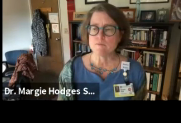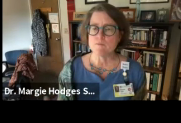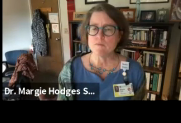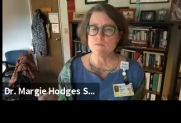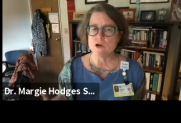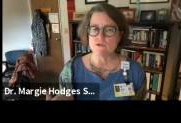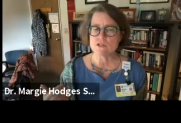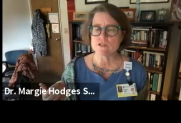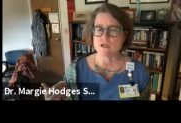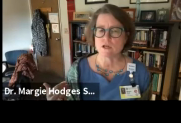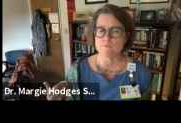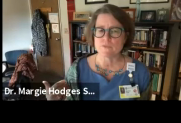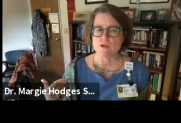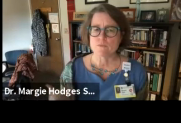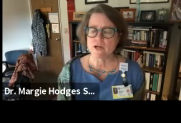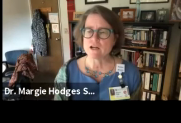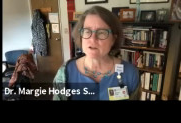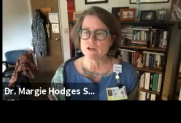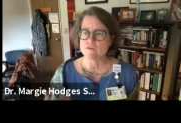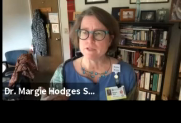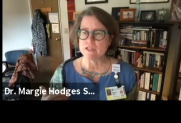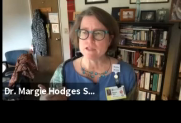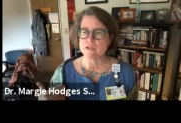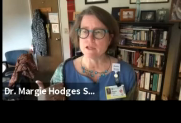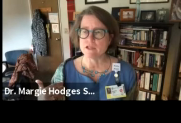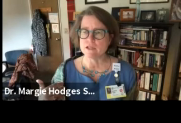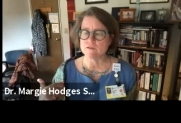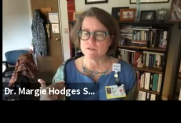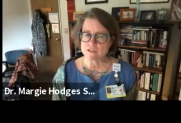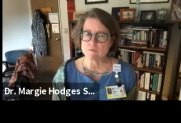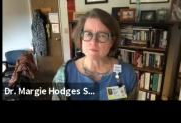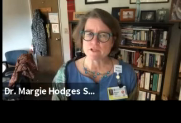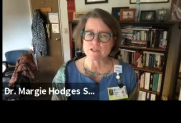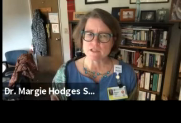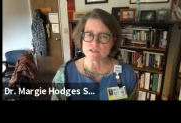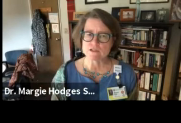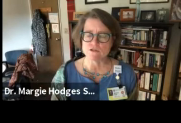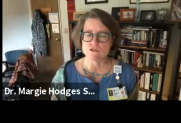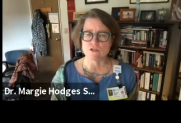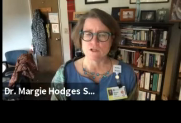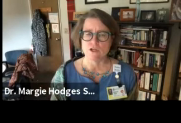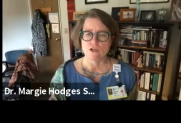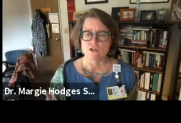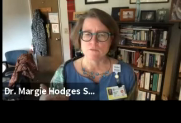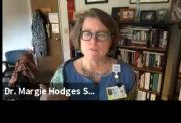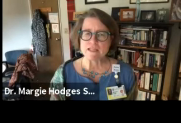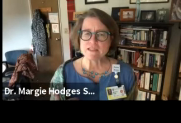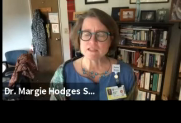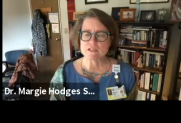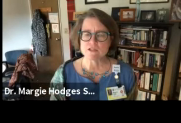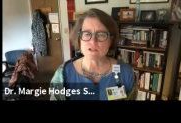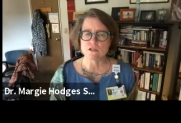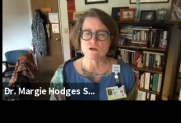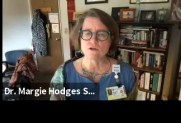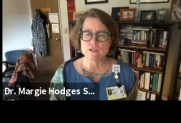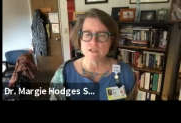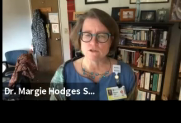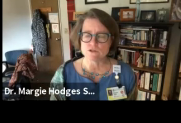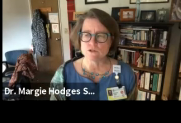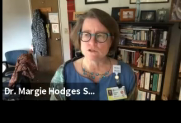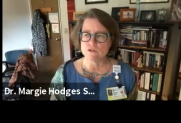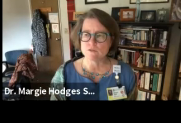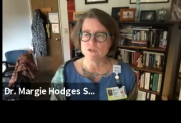I am most proud of being a faculty member at the institution that made the decision